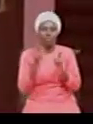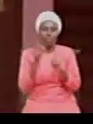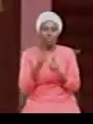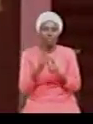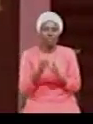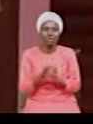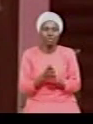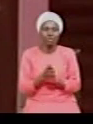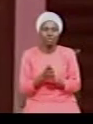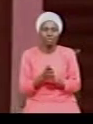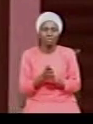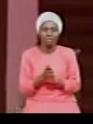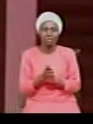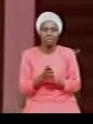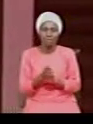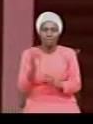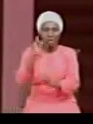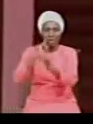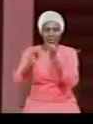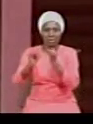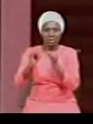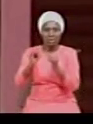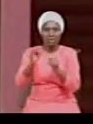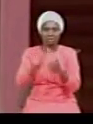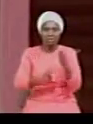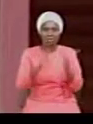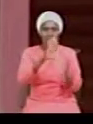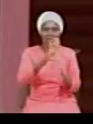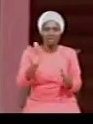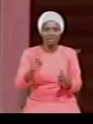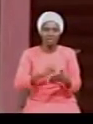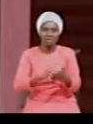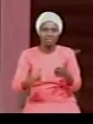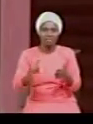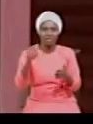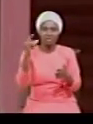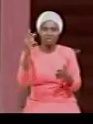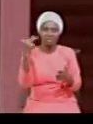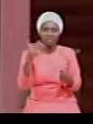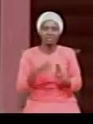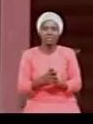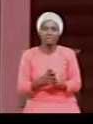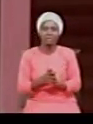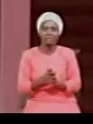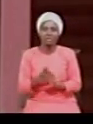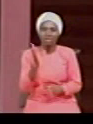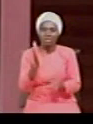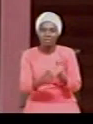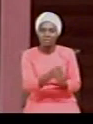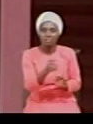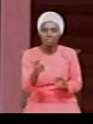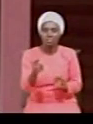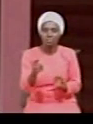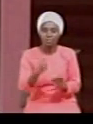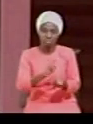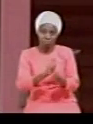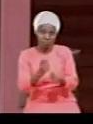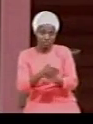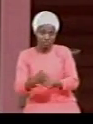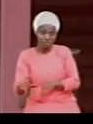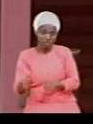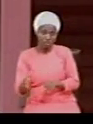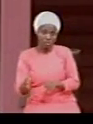chapter 58, verse 13. If thou turn away